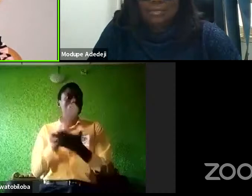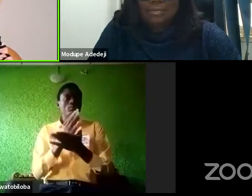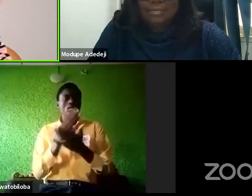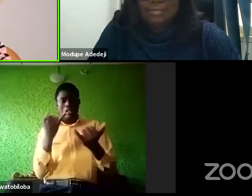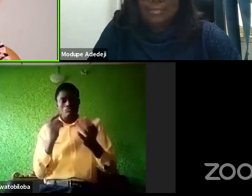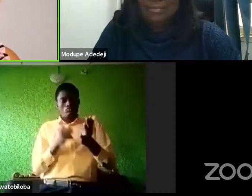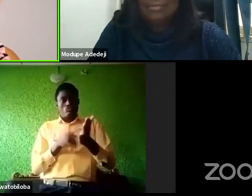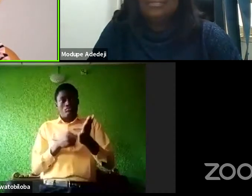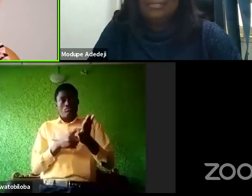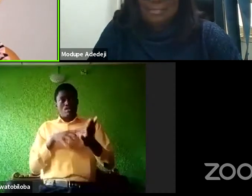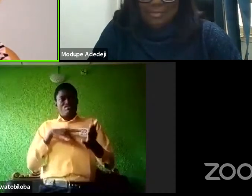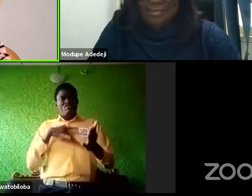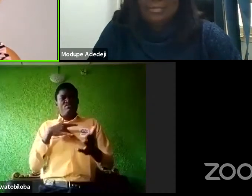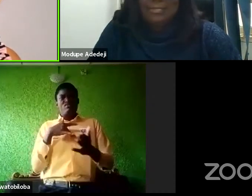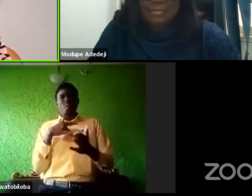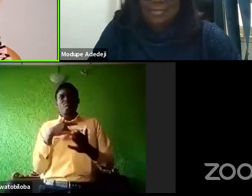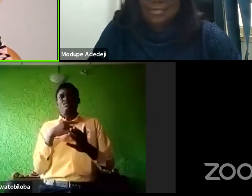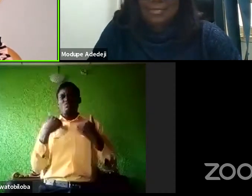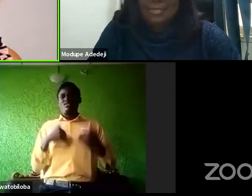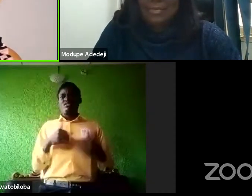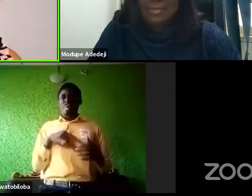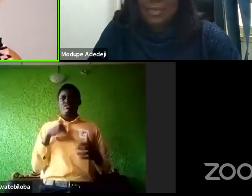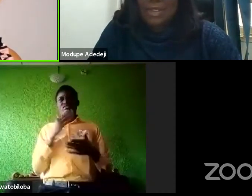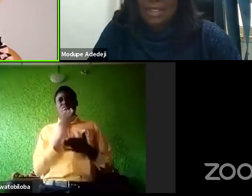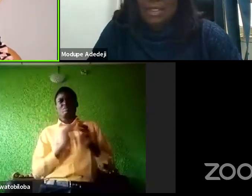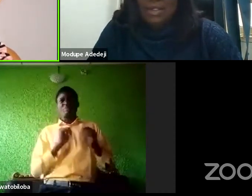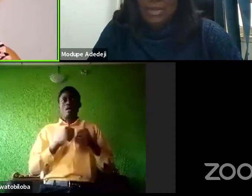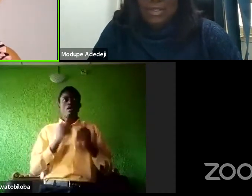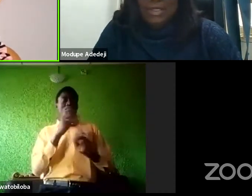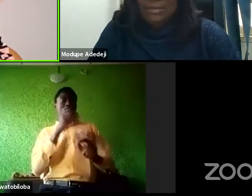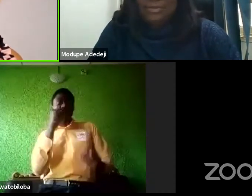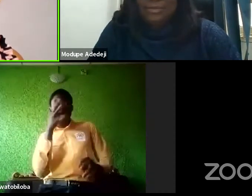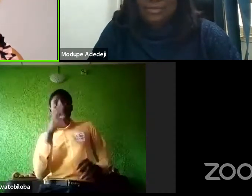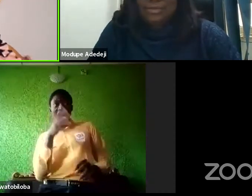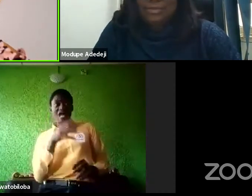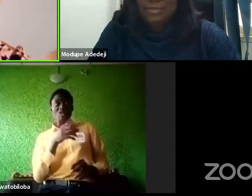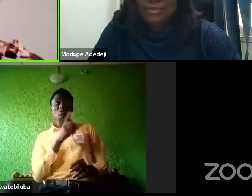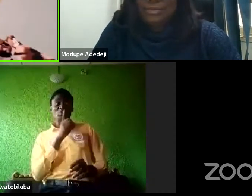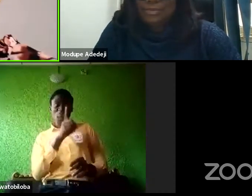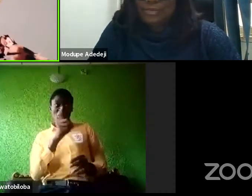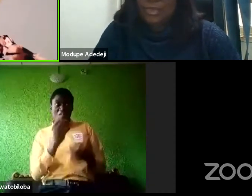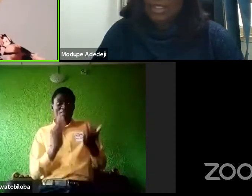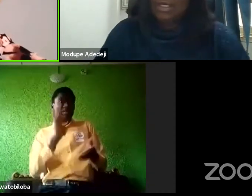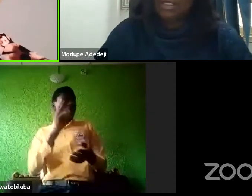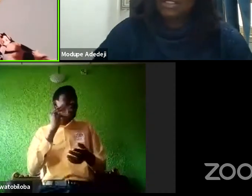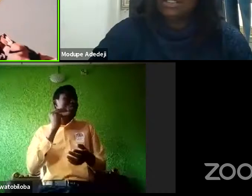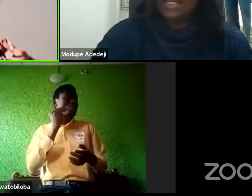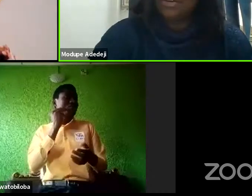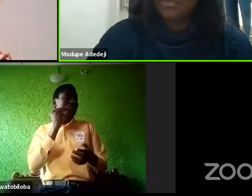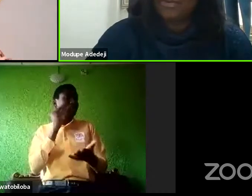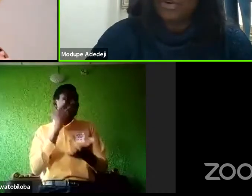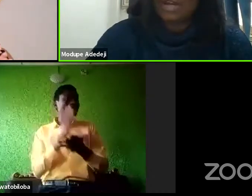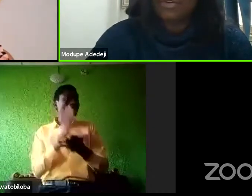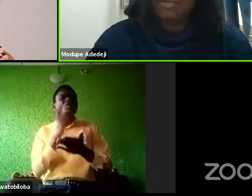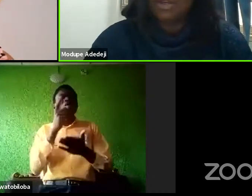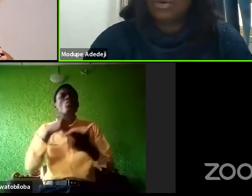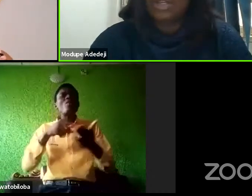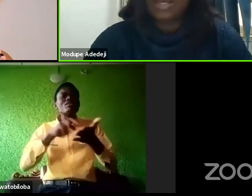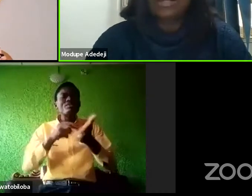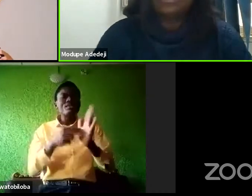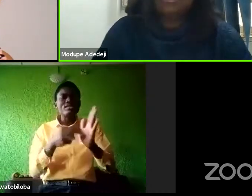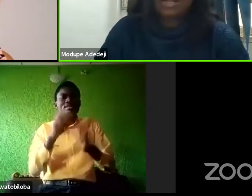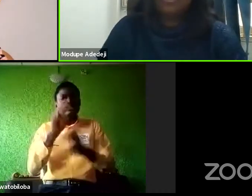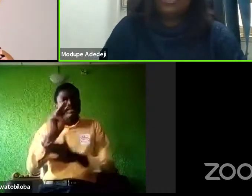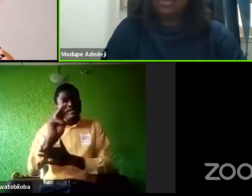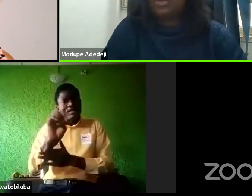you sure it's not menopause? So what is this menopause? Can you tell us what menopause is? Yes, thank you for having me